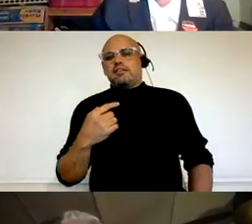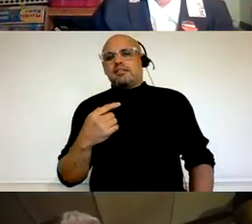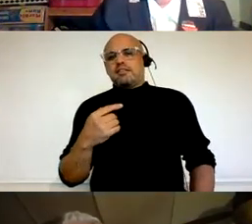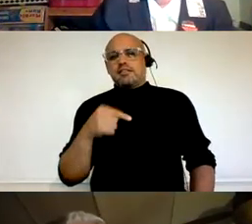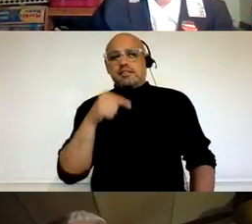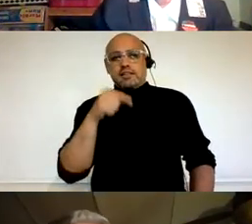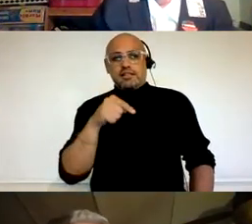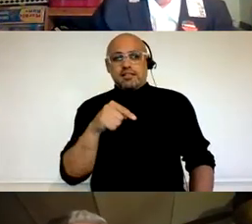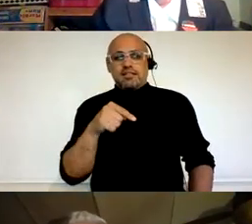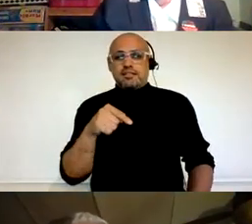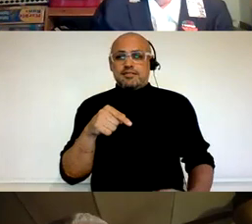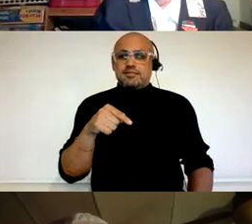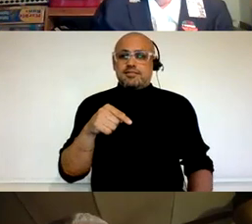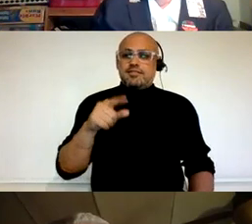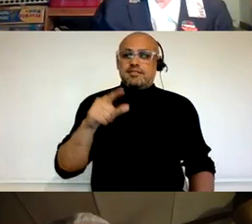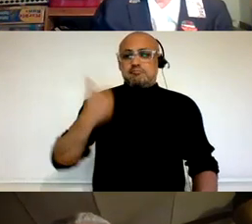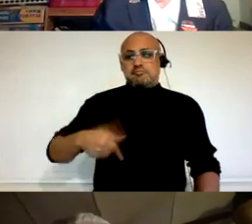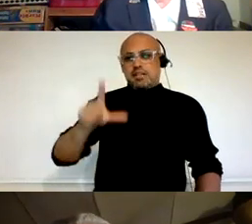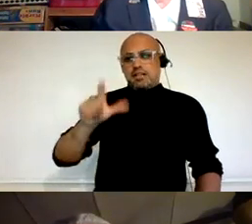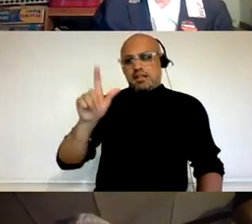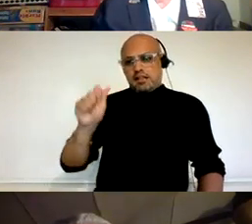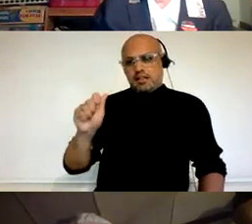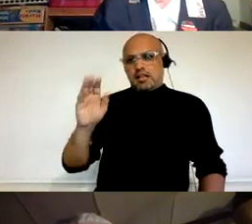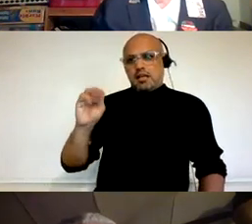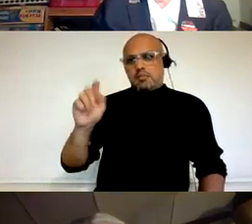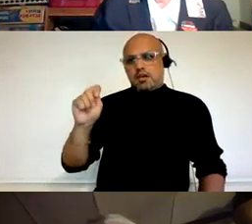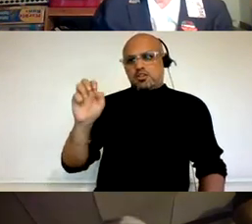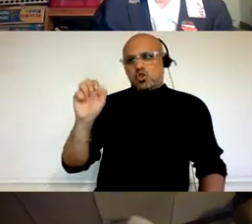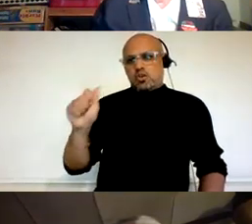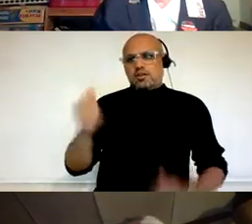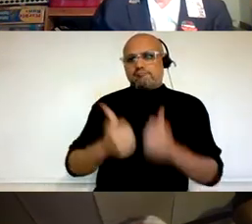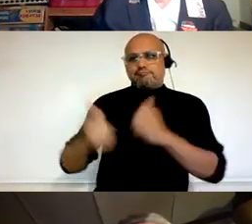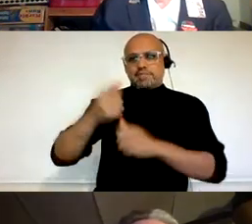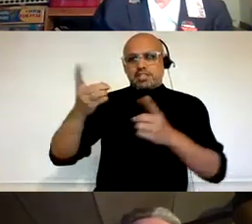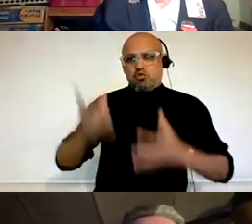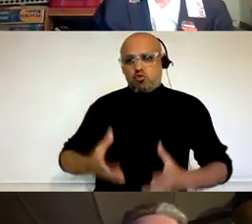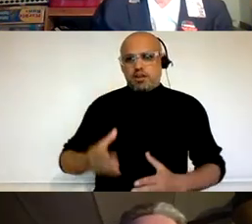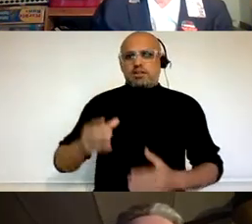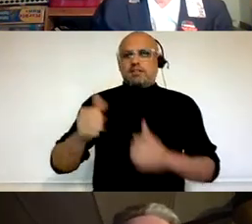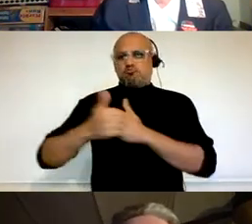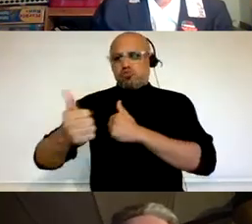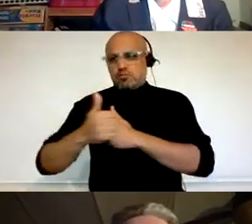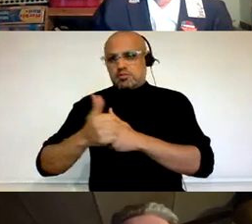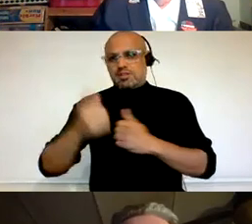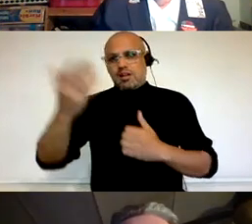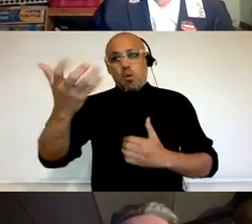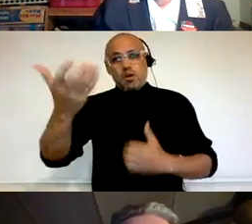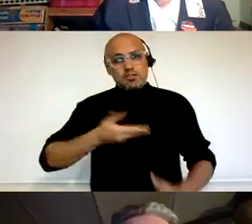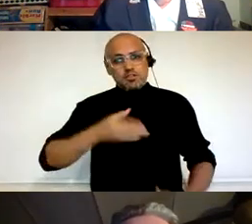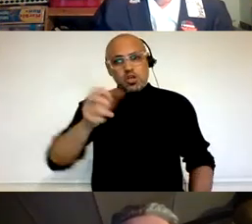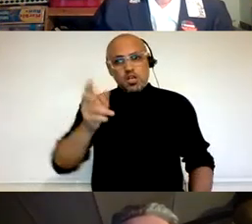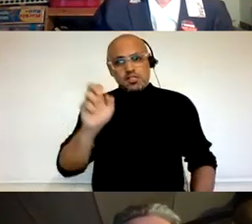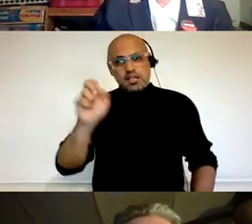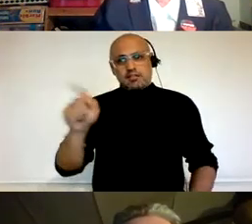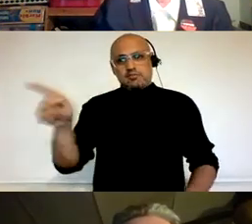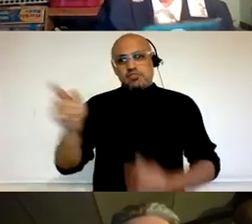is Lilia Montoya, the Director of Transportation. I'd also like to introduce Janet Hutchison, my colleague, the routing supervisor